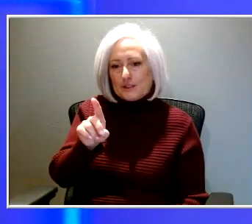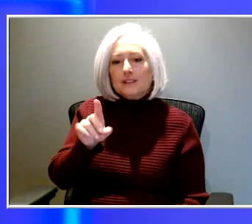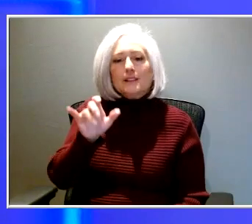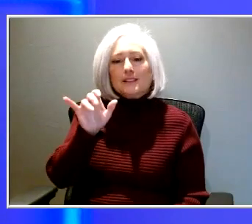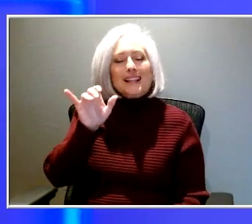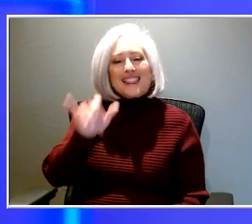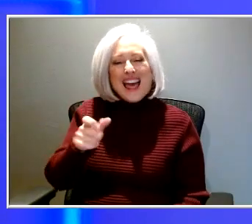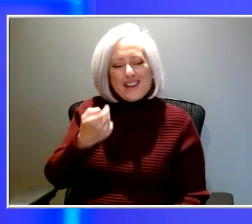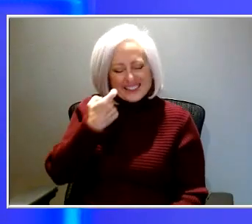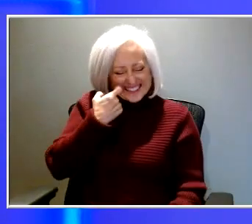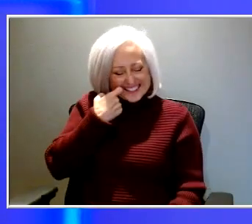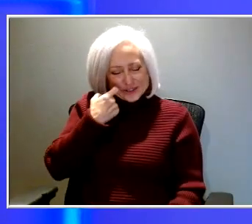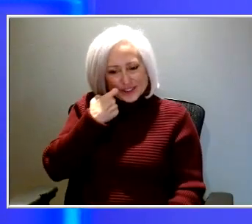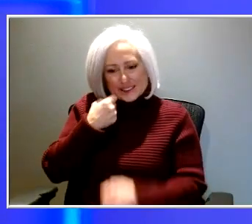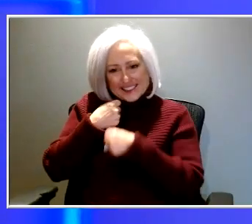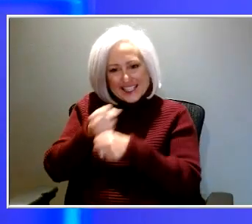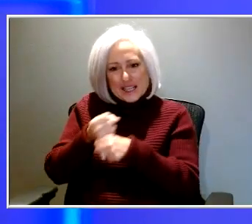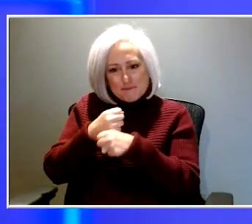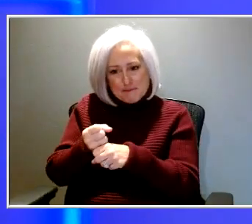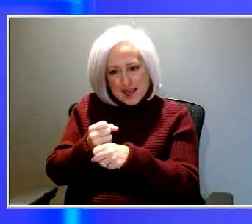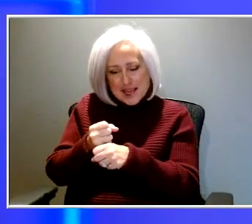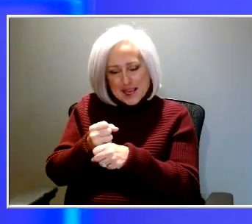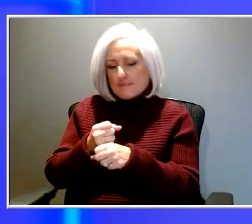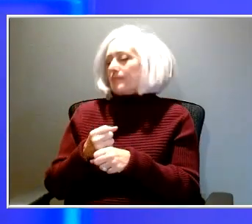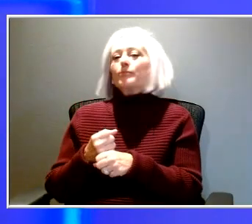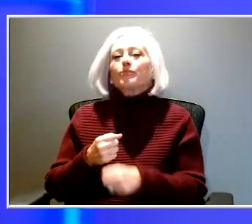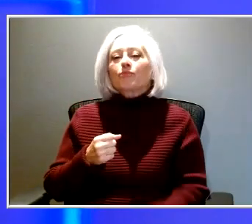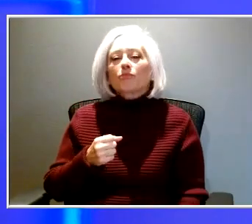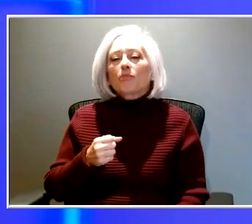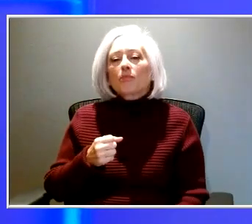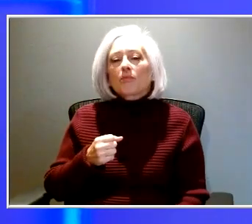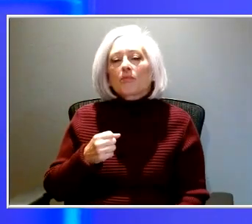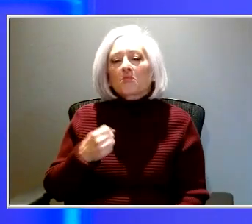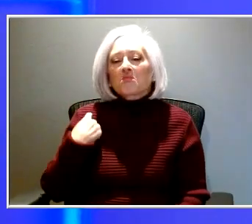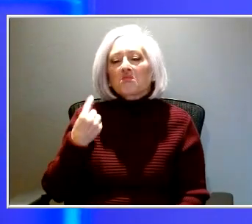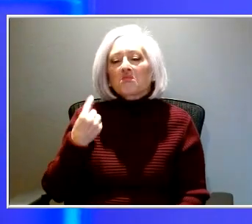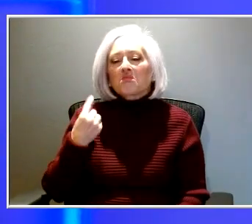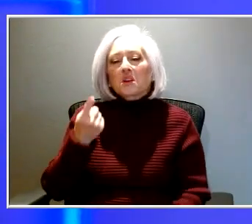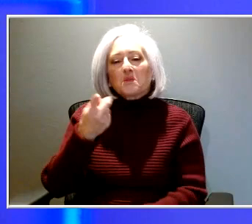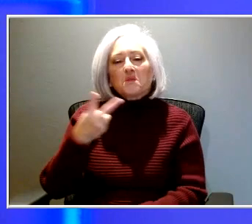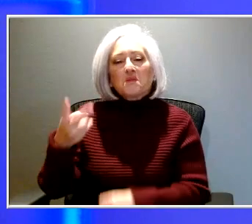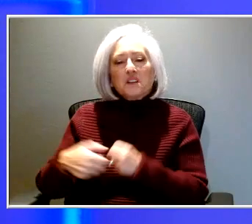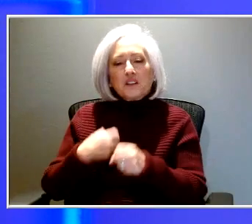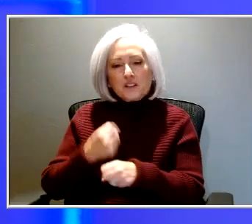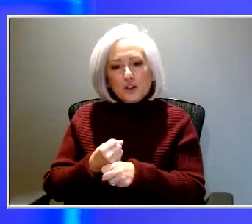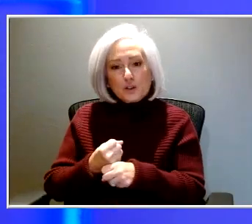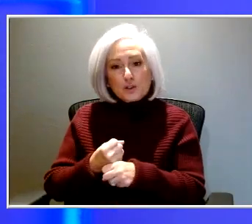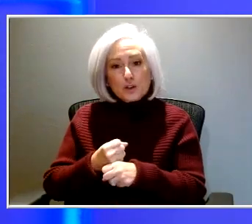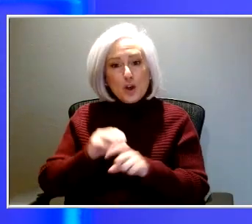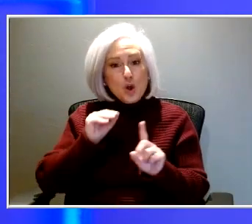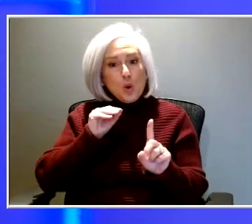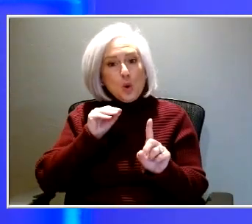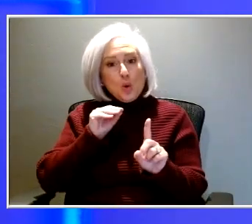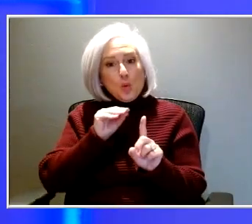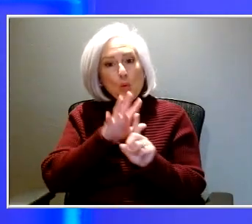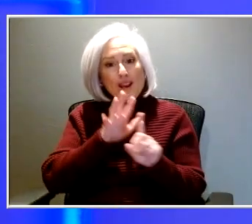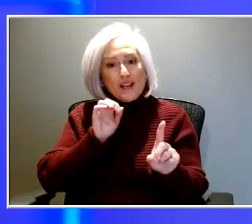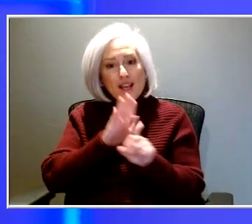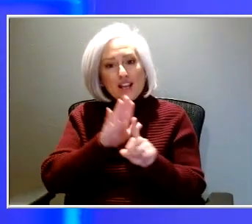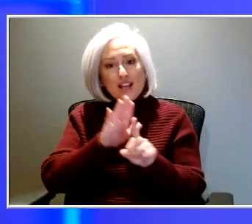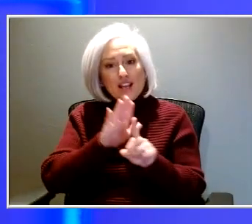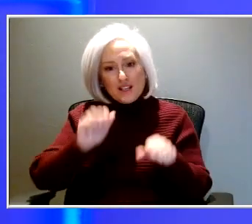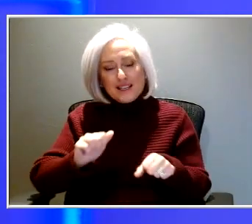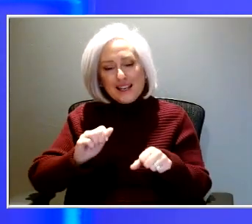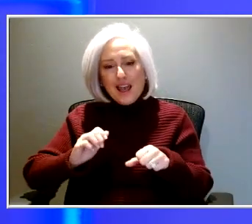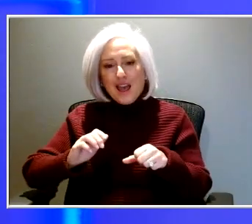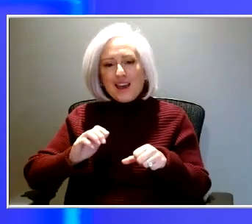several years. One of the things that radiation can cause for prostate cancer is irritation of the rectum, because the prostate